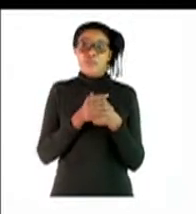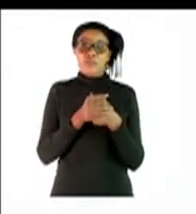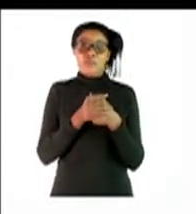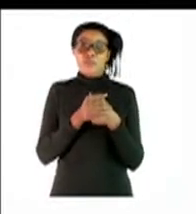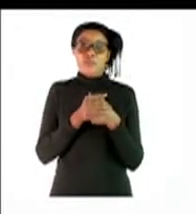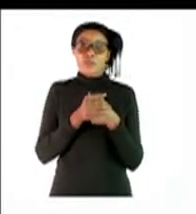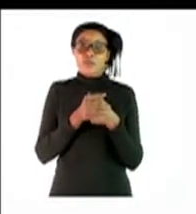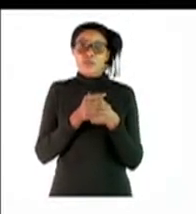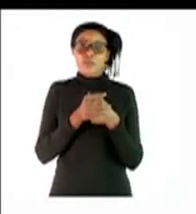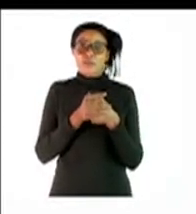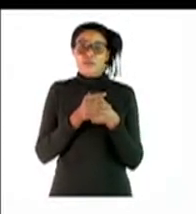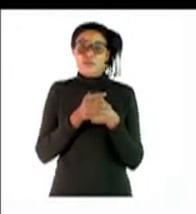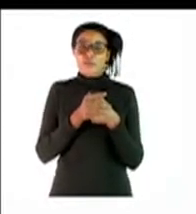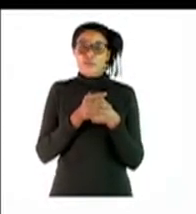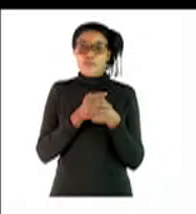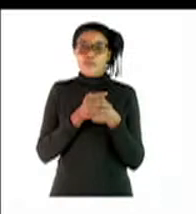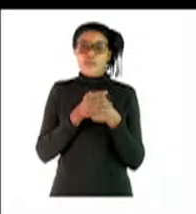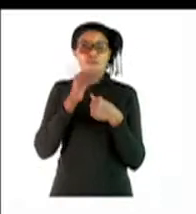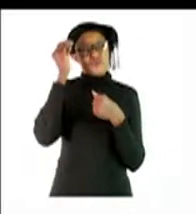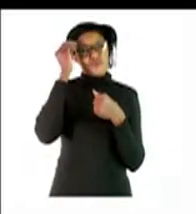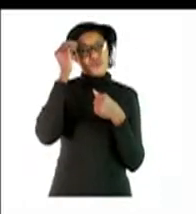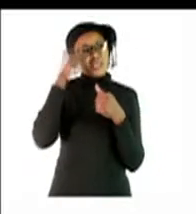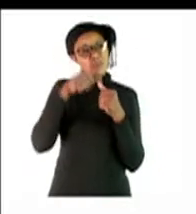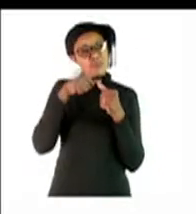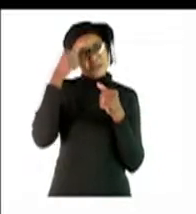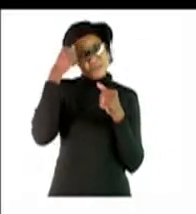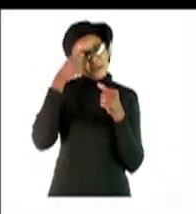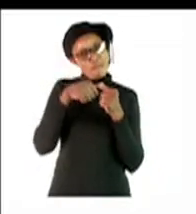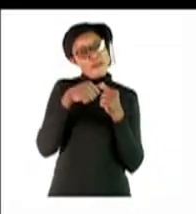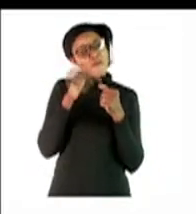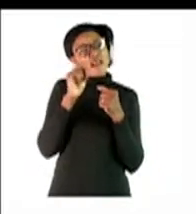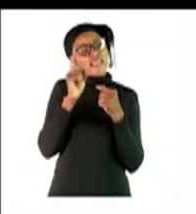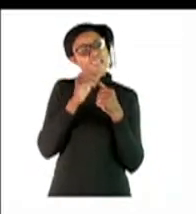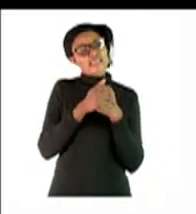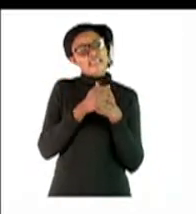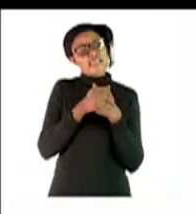Who can tell me what is genders? Do you still remember what is